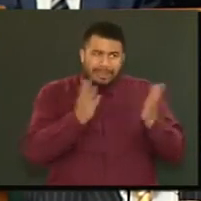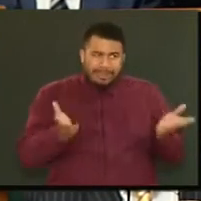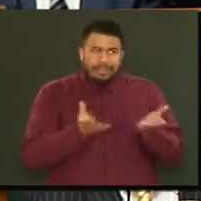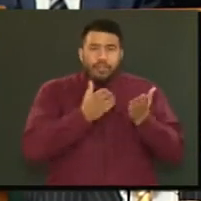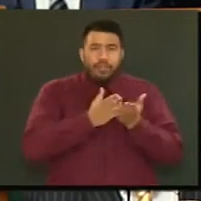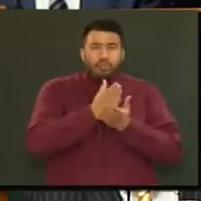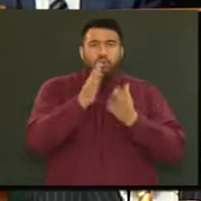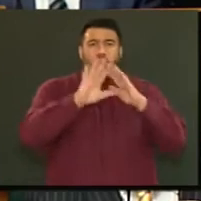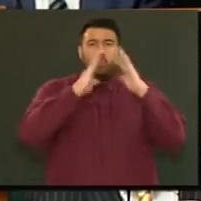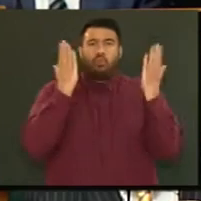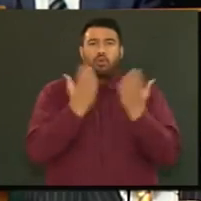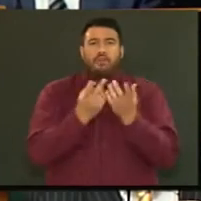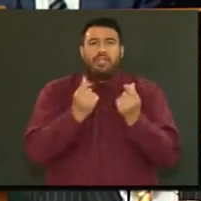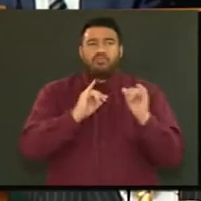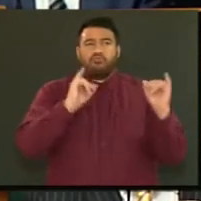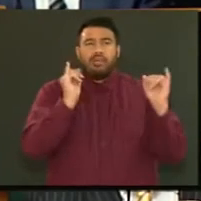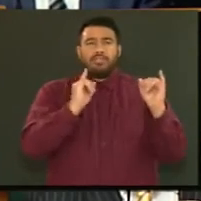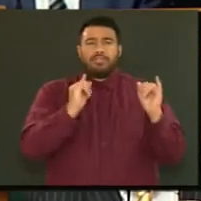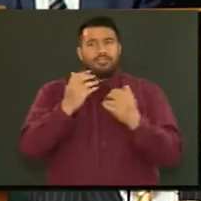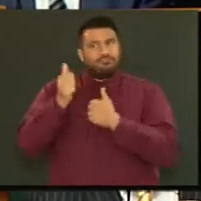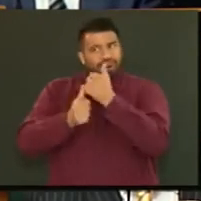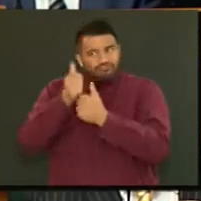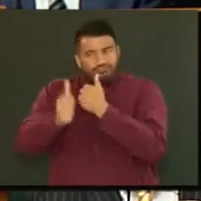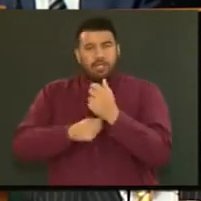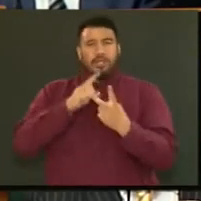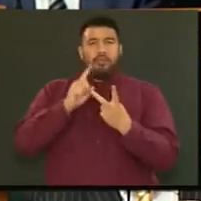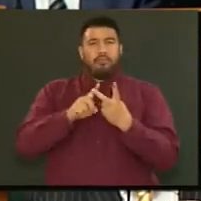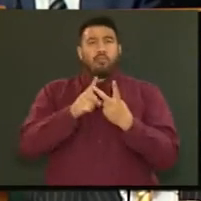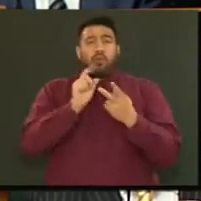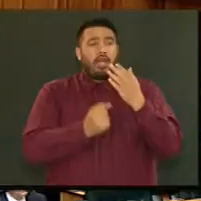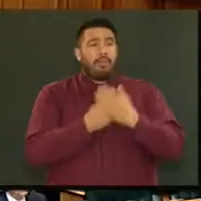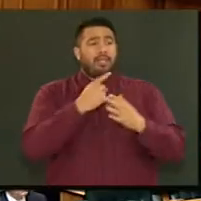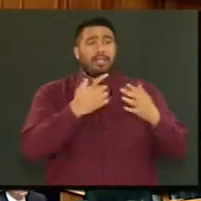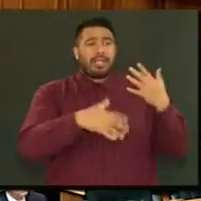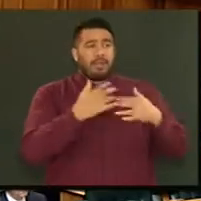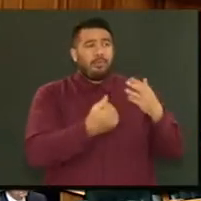financial crisis and responding to the impacts of the Canterbury earthquakes.